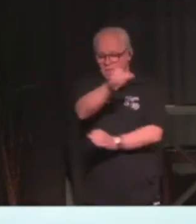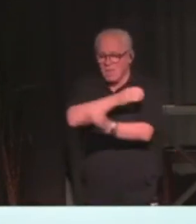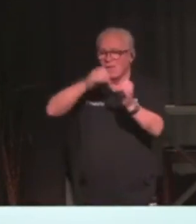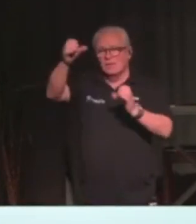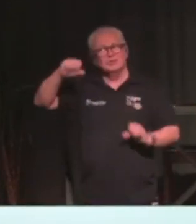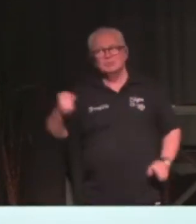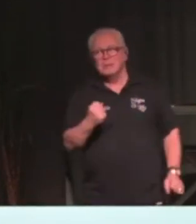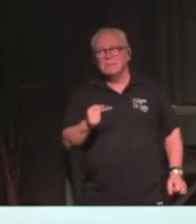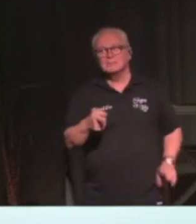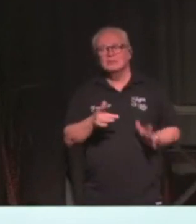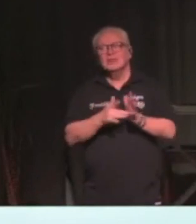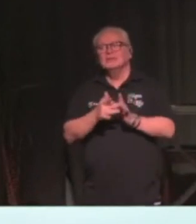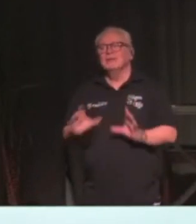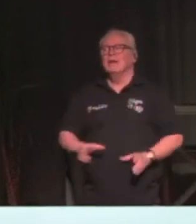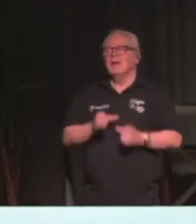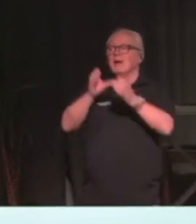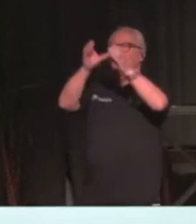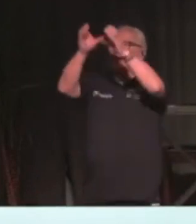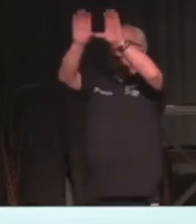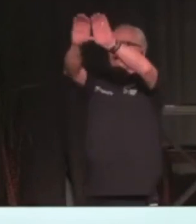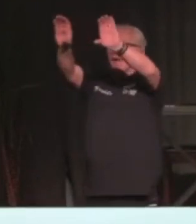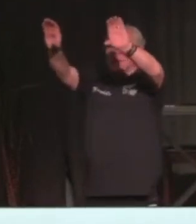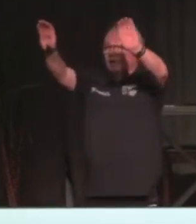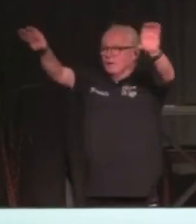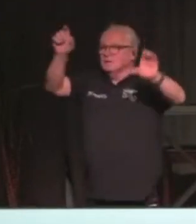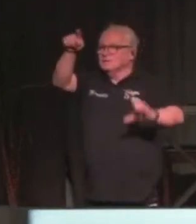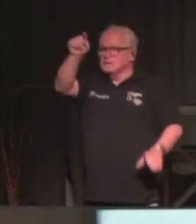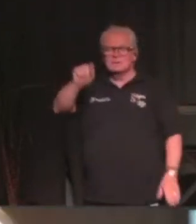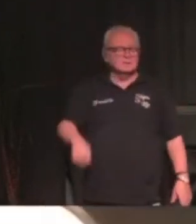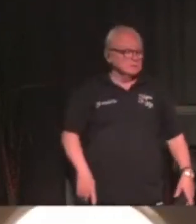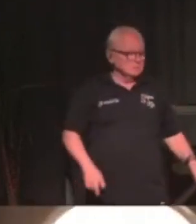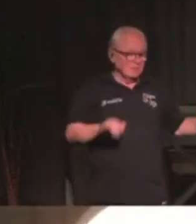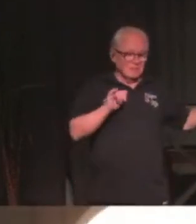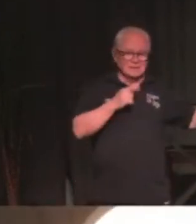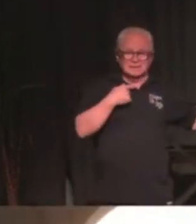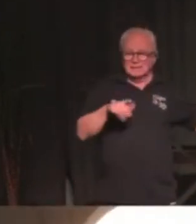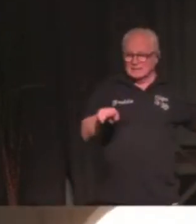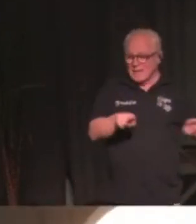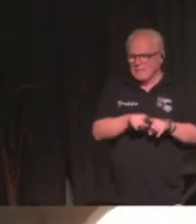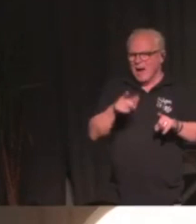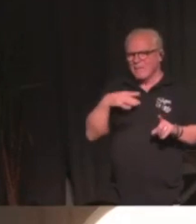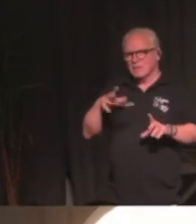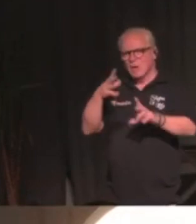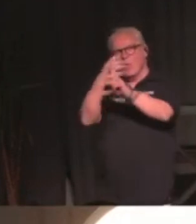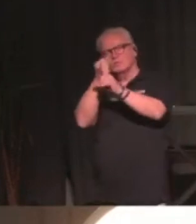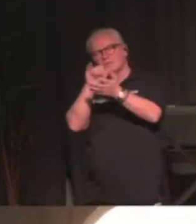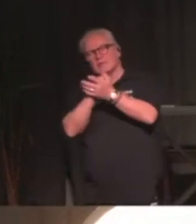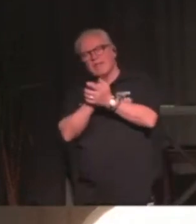And here comes Jesus back to the story. Did you get that now? Did you get that? Because that we need to hold on to that,